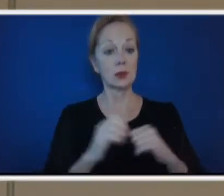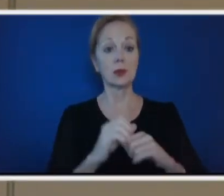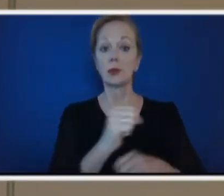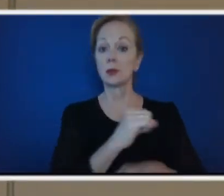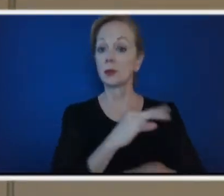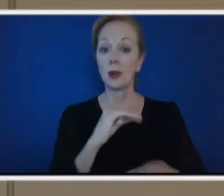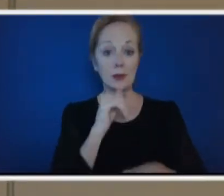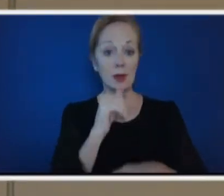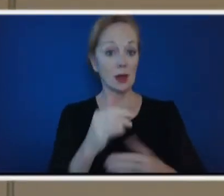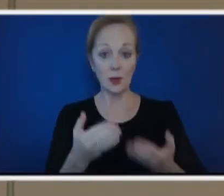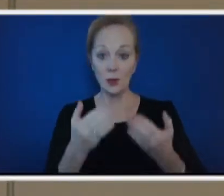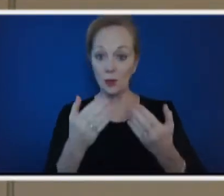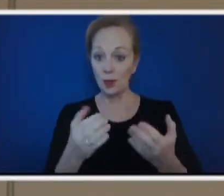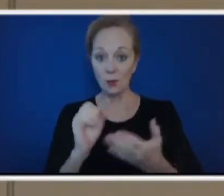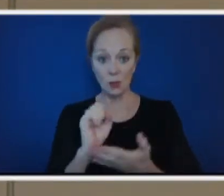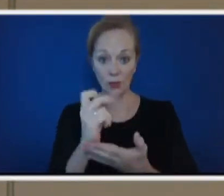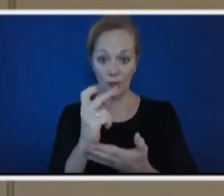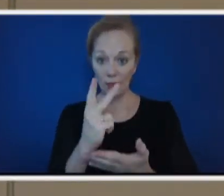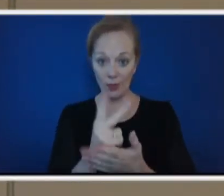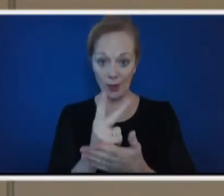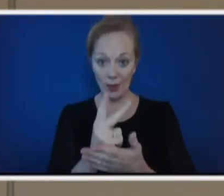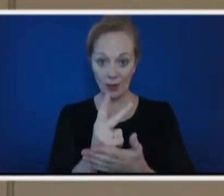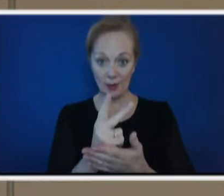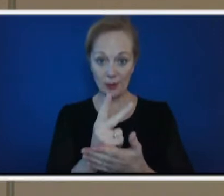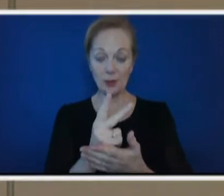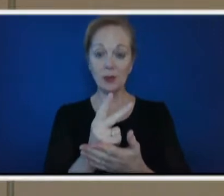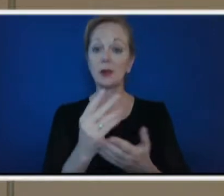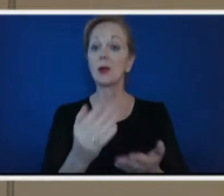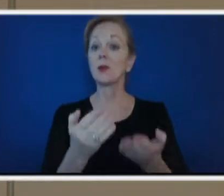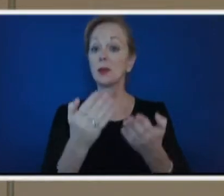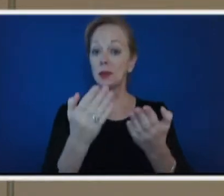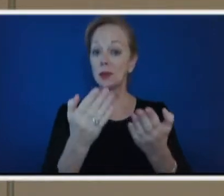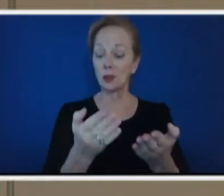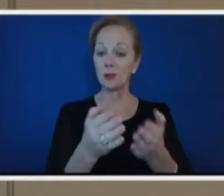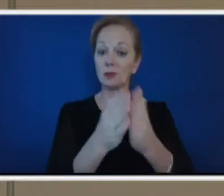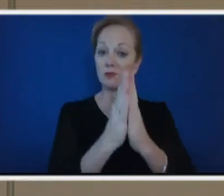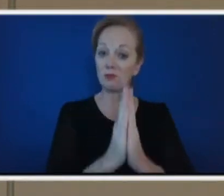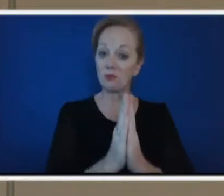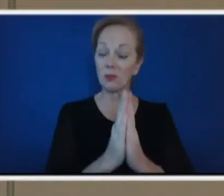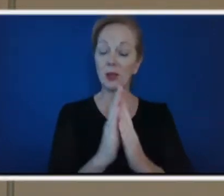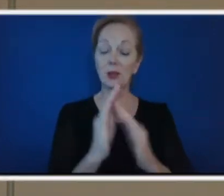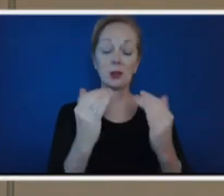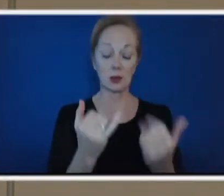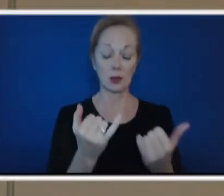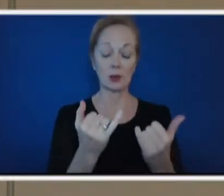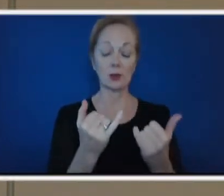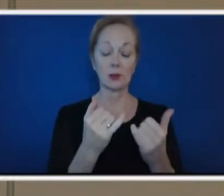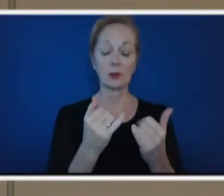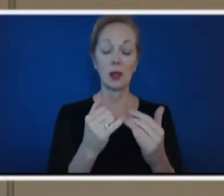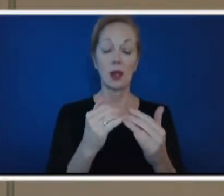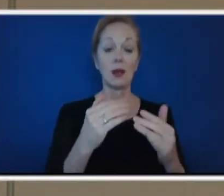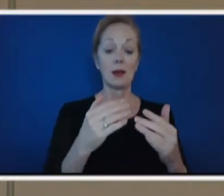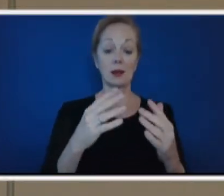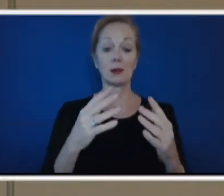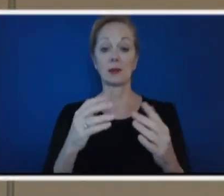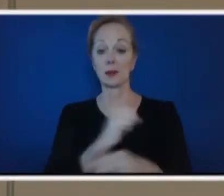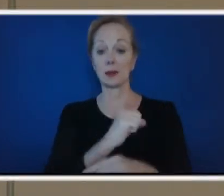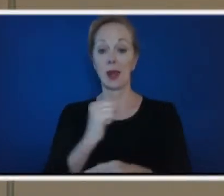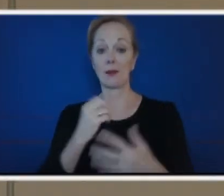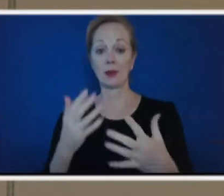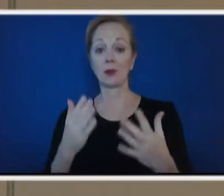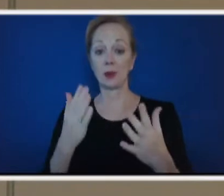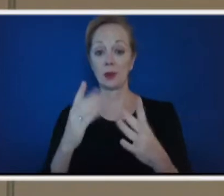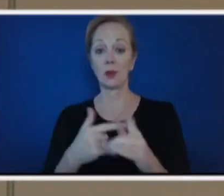not recommend approval of this petition in its current form, so after staff's presentation, the petitioner will have